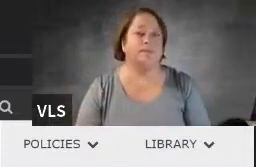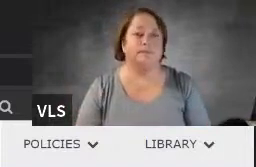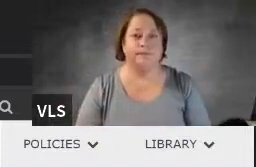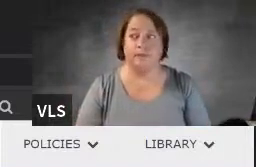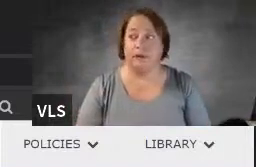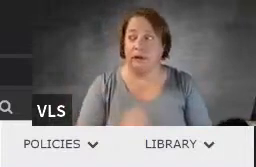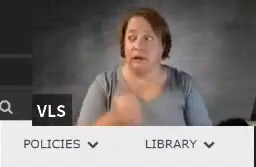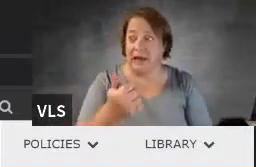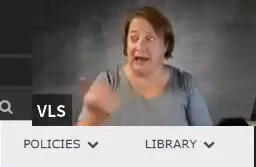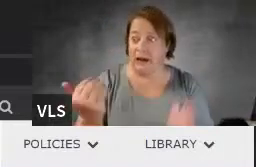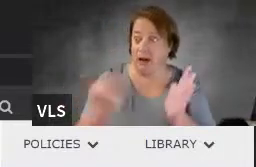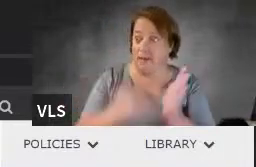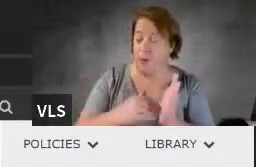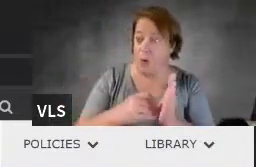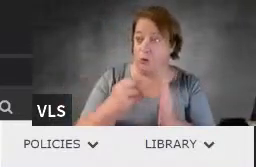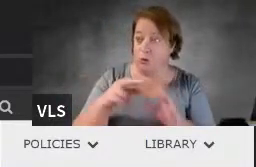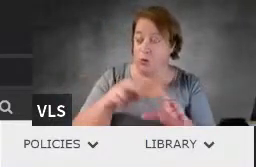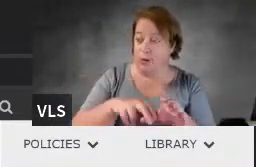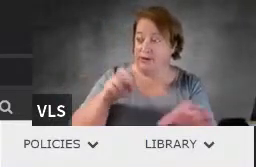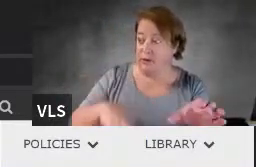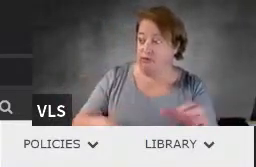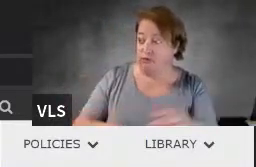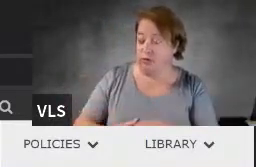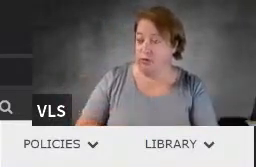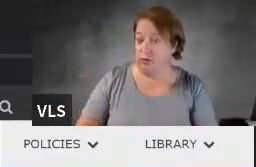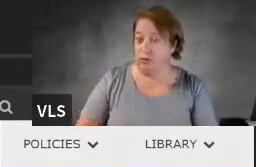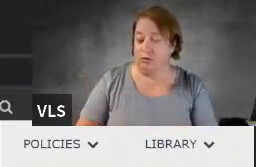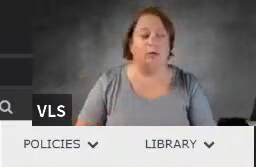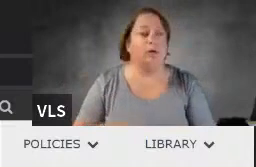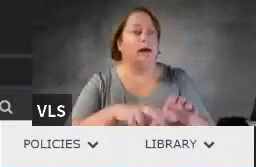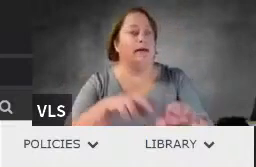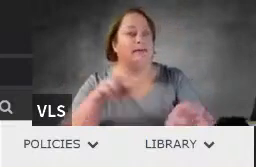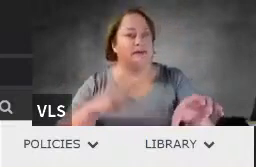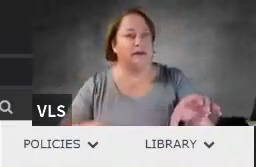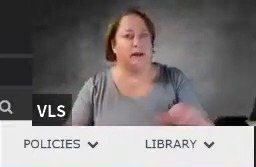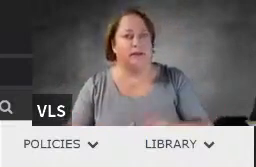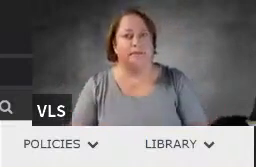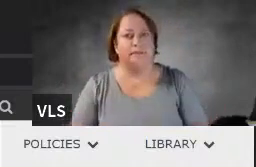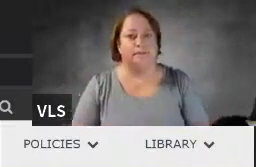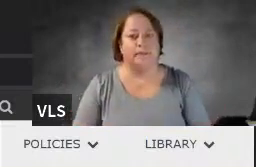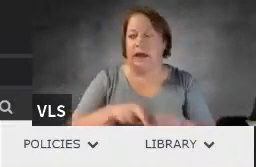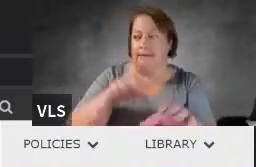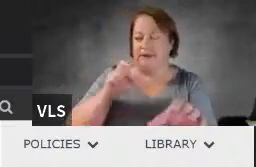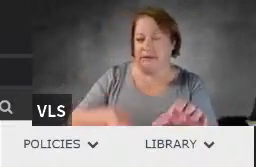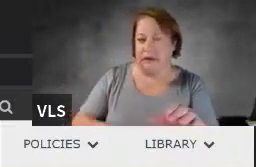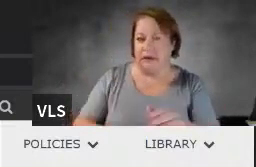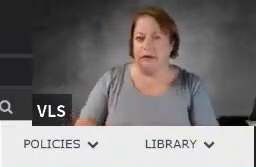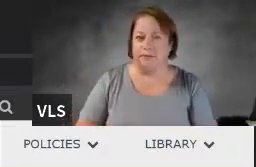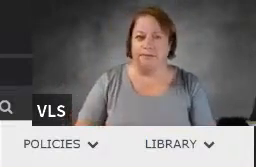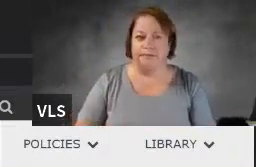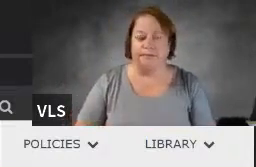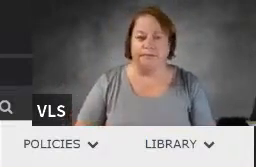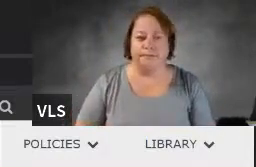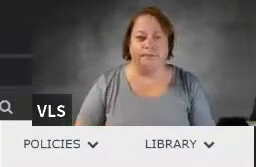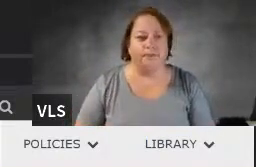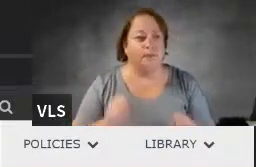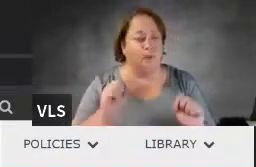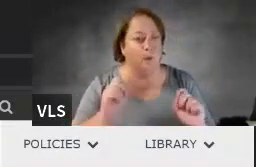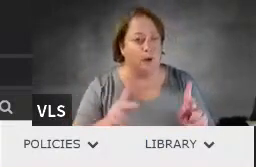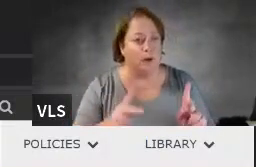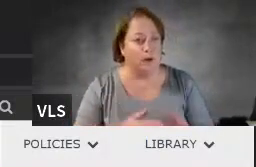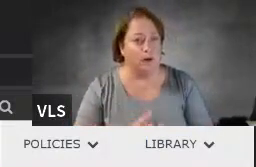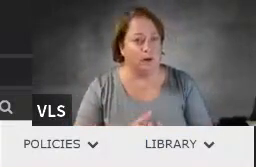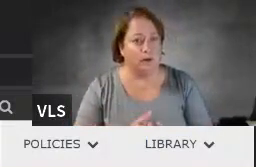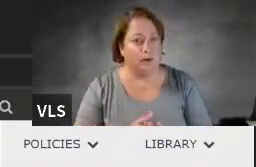Is there any opposed or abstentions? Abstain. Abstain. Okay, do